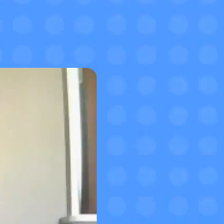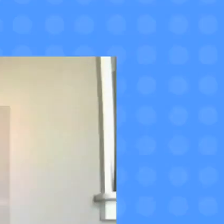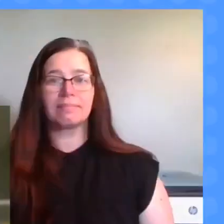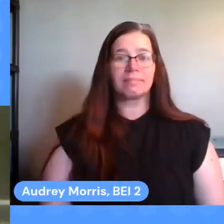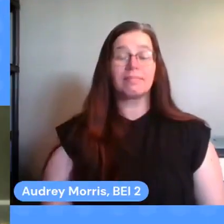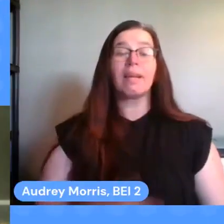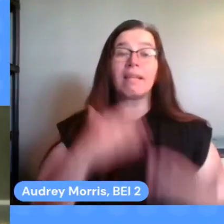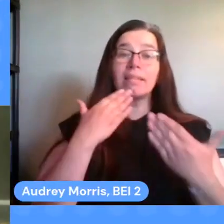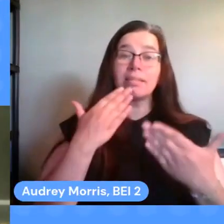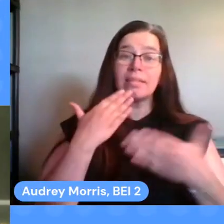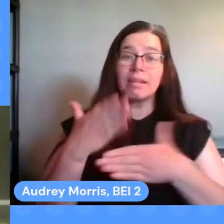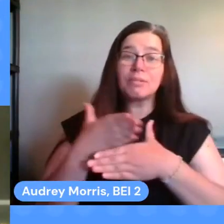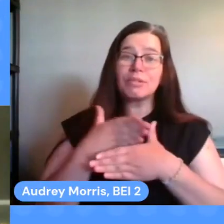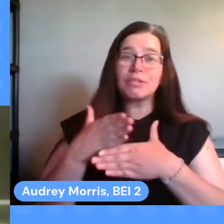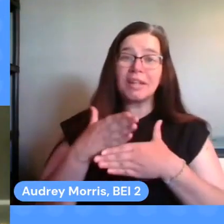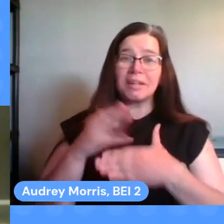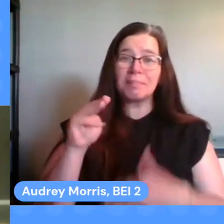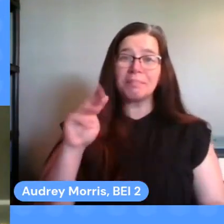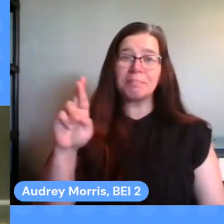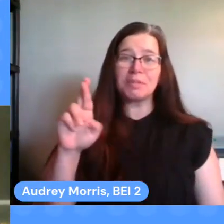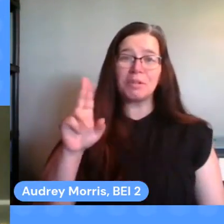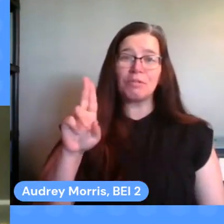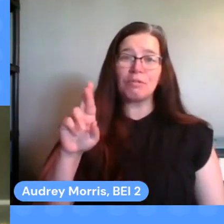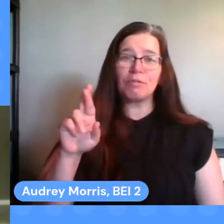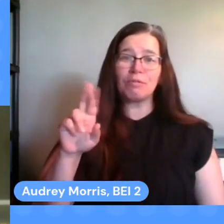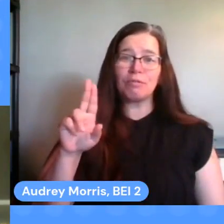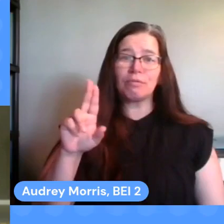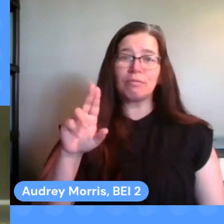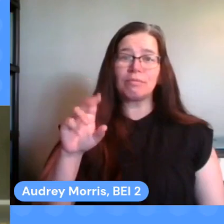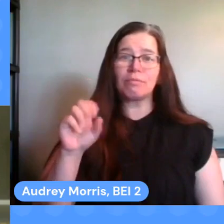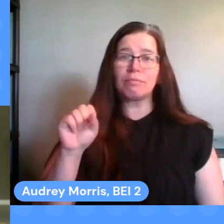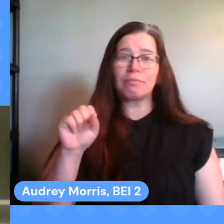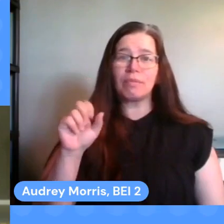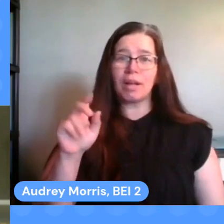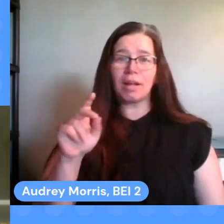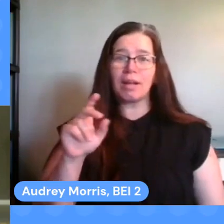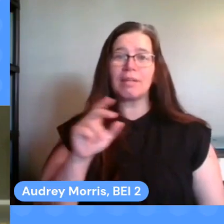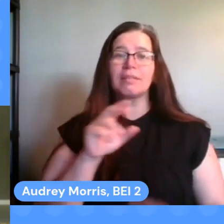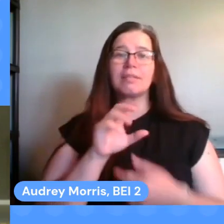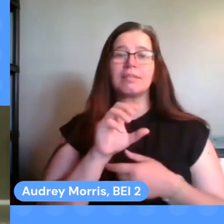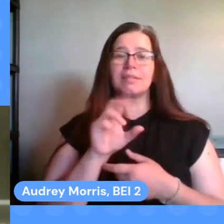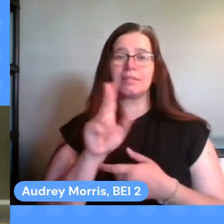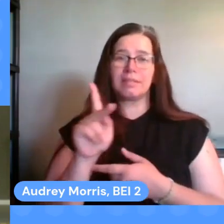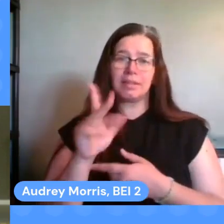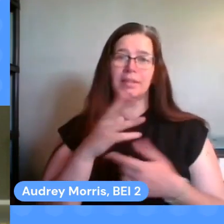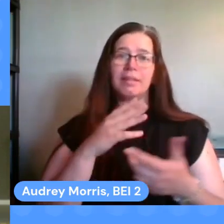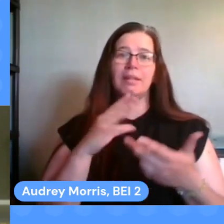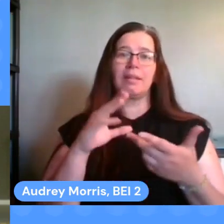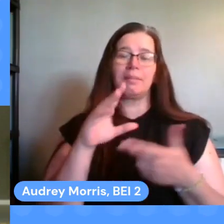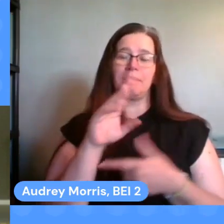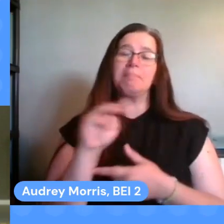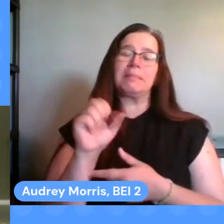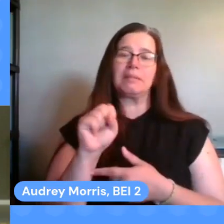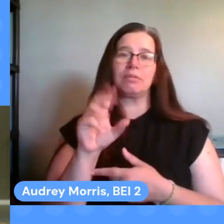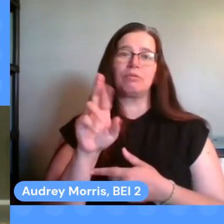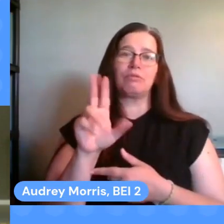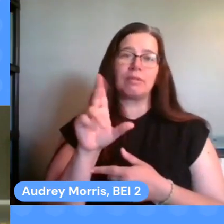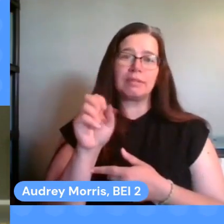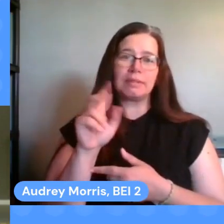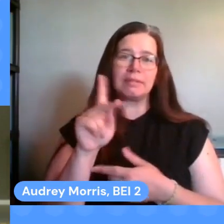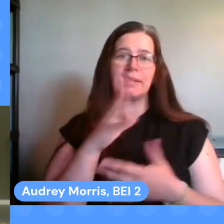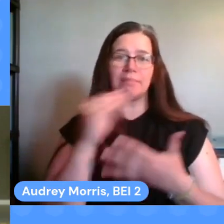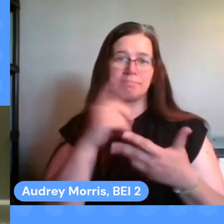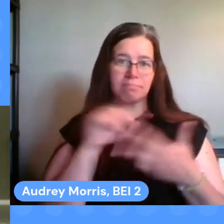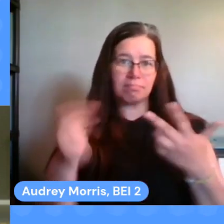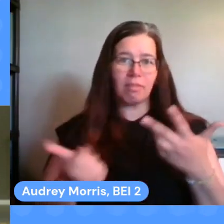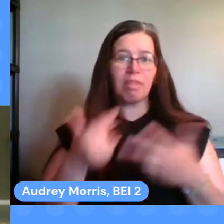Thank you for sharing, Mr. Rusk, Miss Rusk, Mr. Resnick, and Miss Rodegro. And now I'd like to welcome